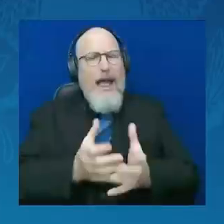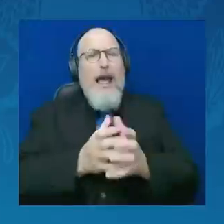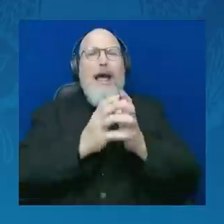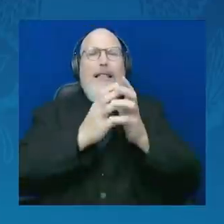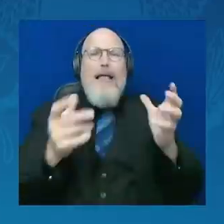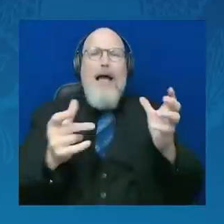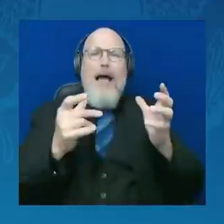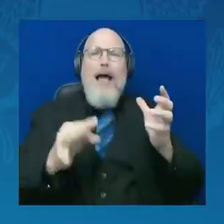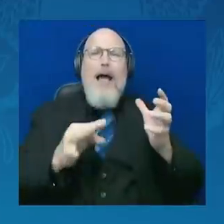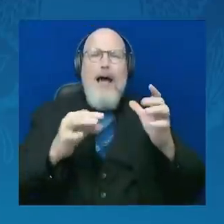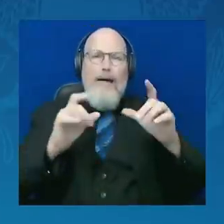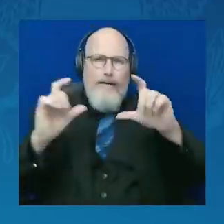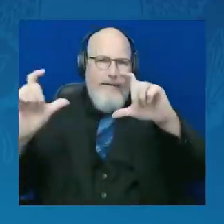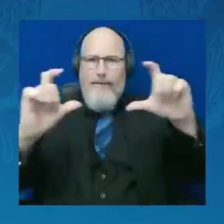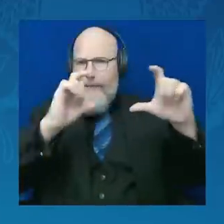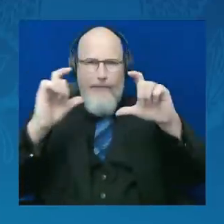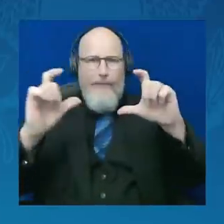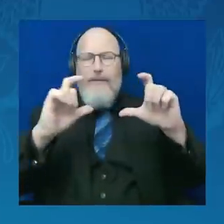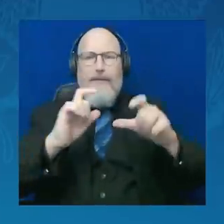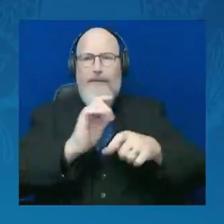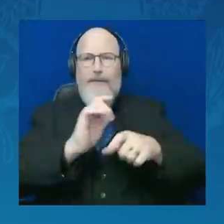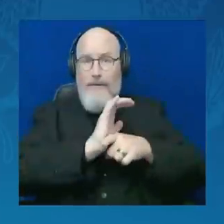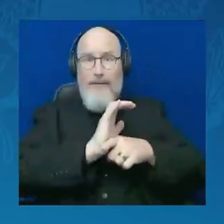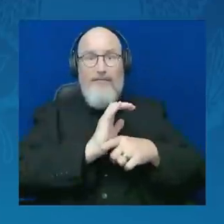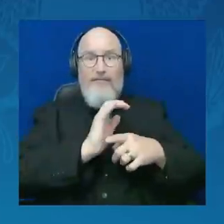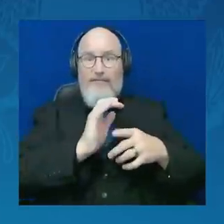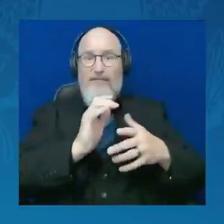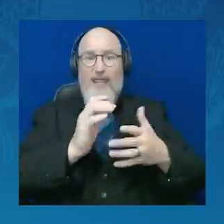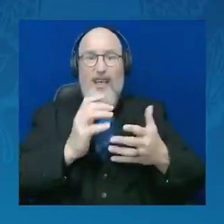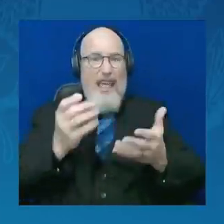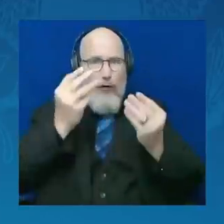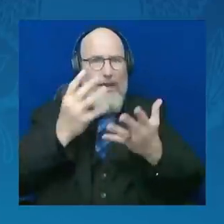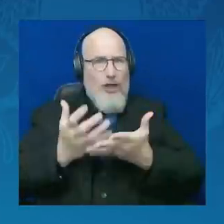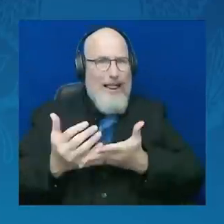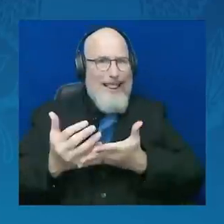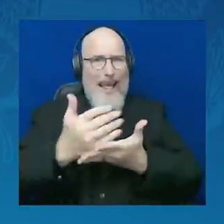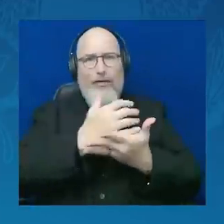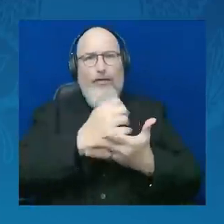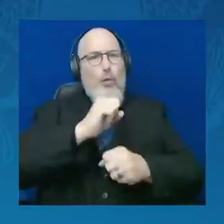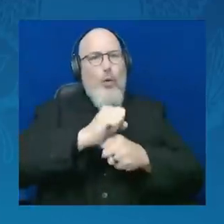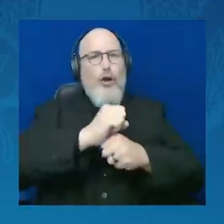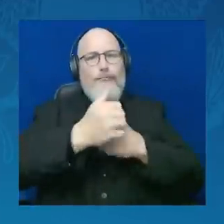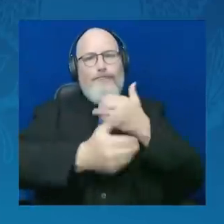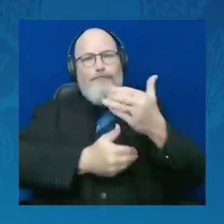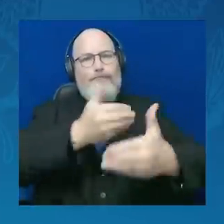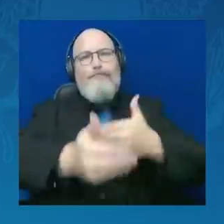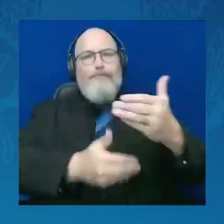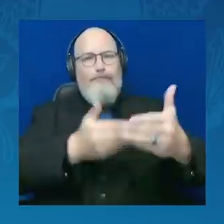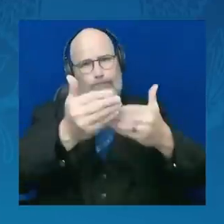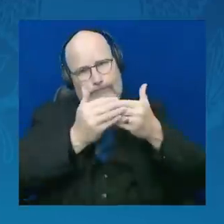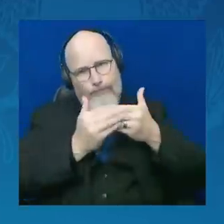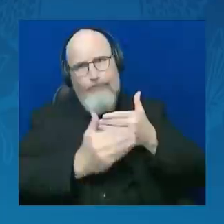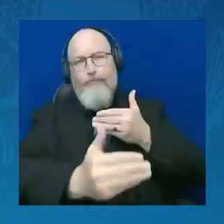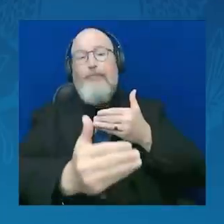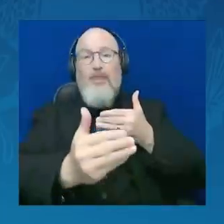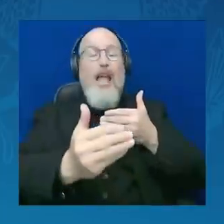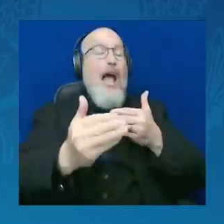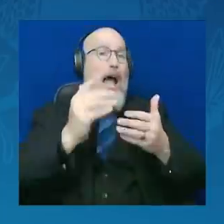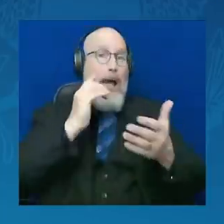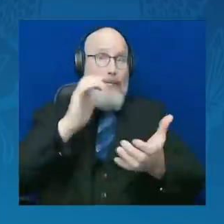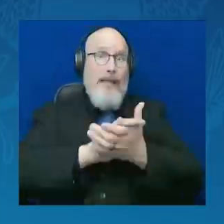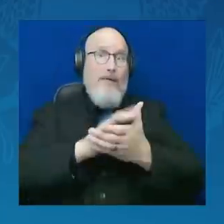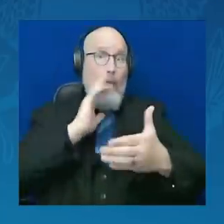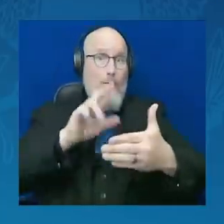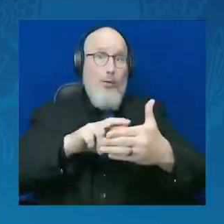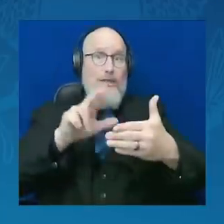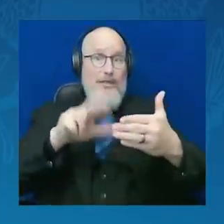that is being collected. The work is ongoing. And I do believe that it is going to result in very serious indictment acts.